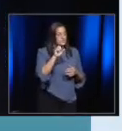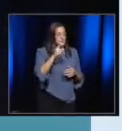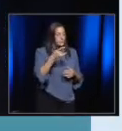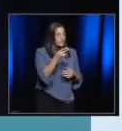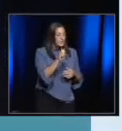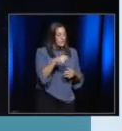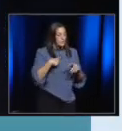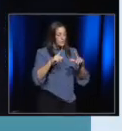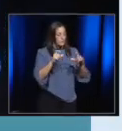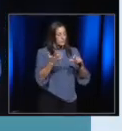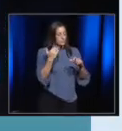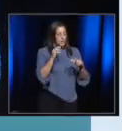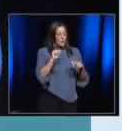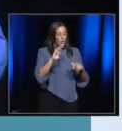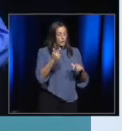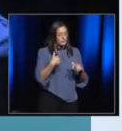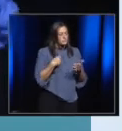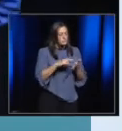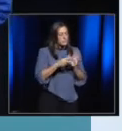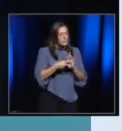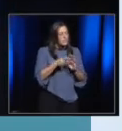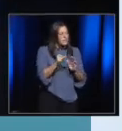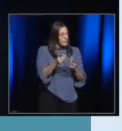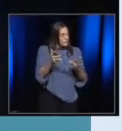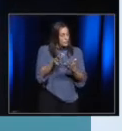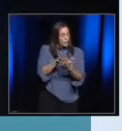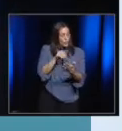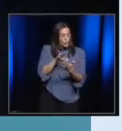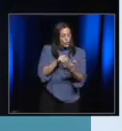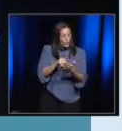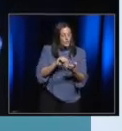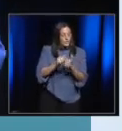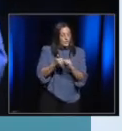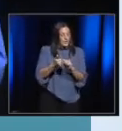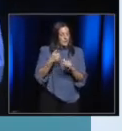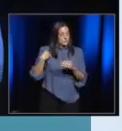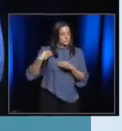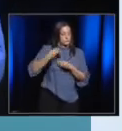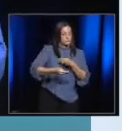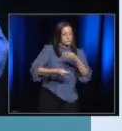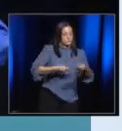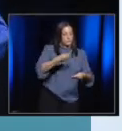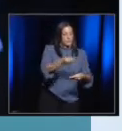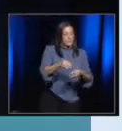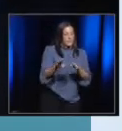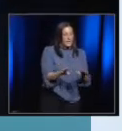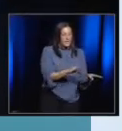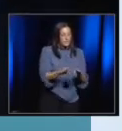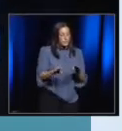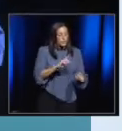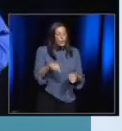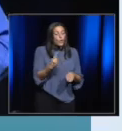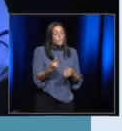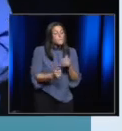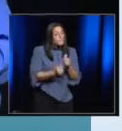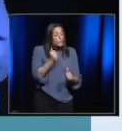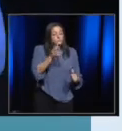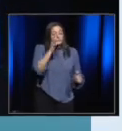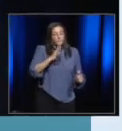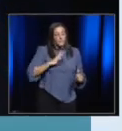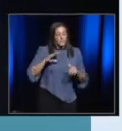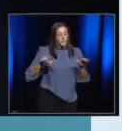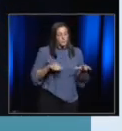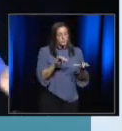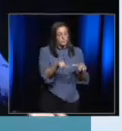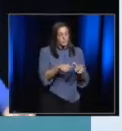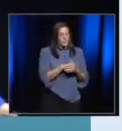sponge carrying is a learned vertically transmitted behavior that only occurs in deep channels, mostly by females. It's been